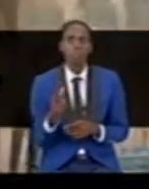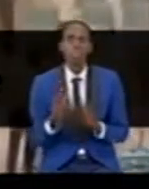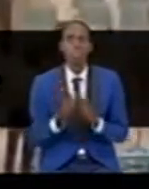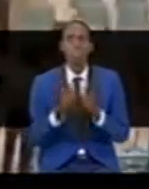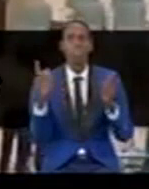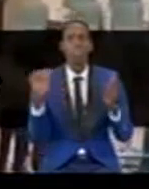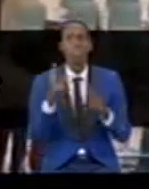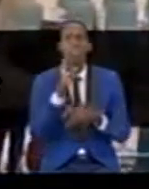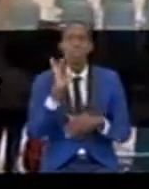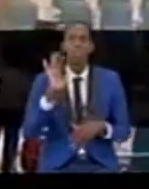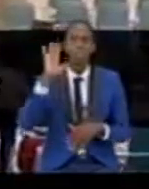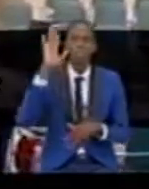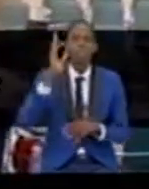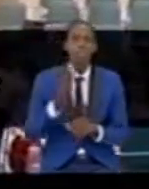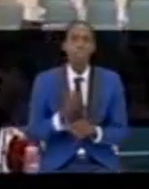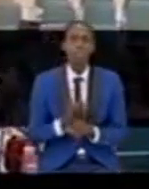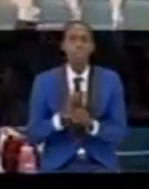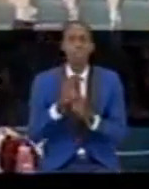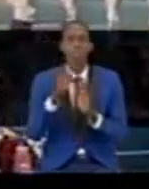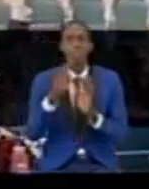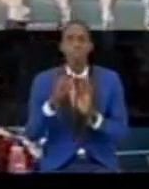pass.